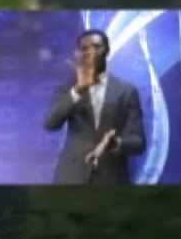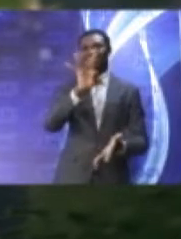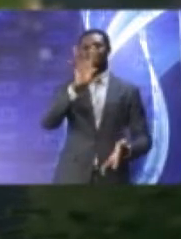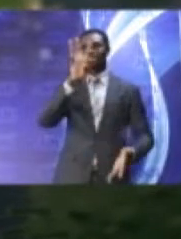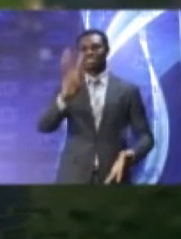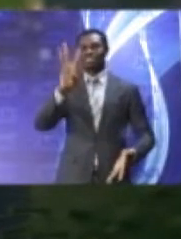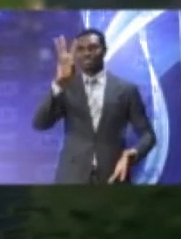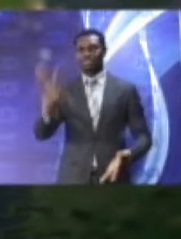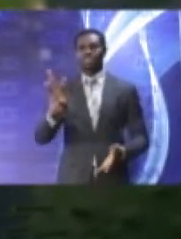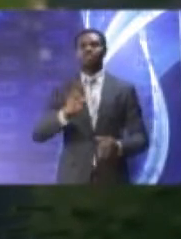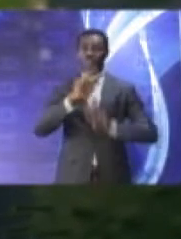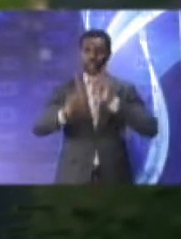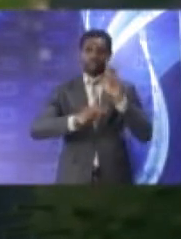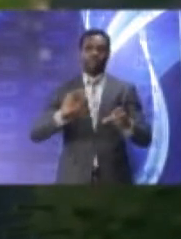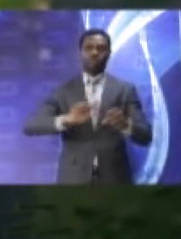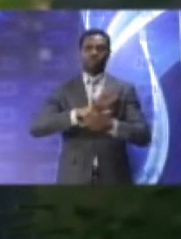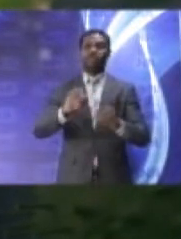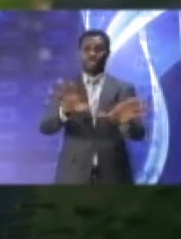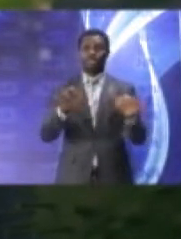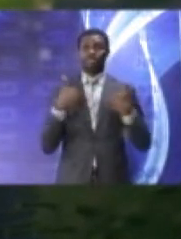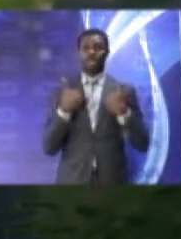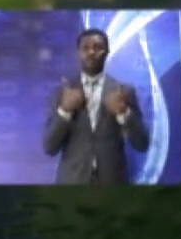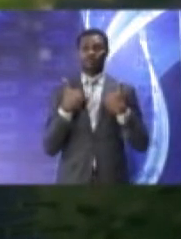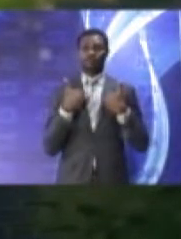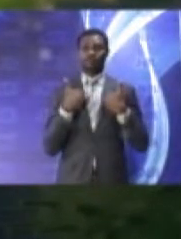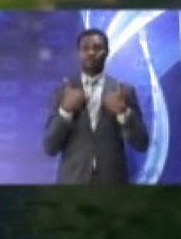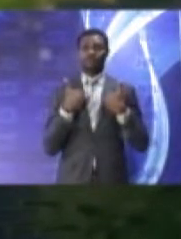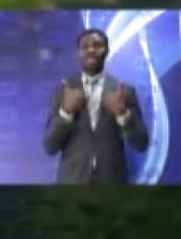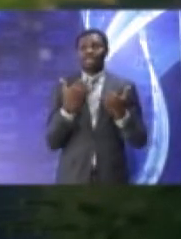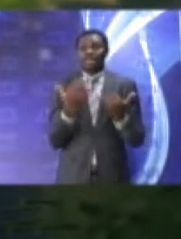251,866 cases of COVID-19, with